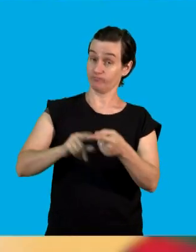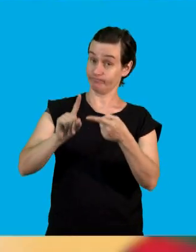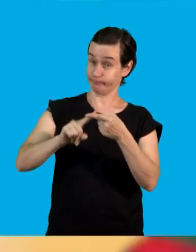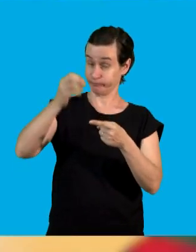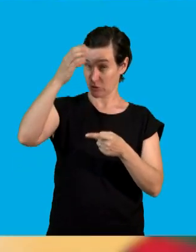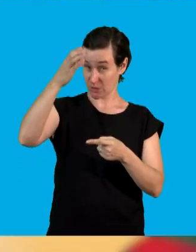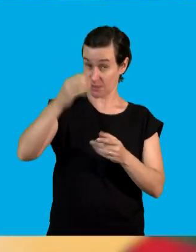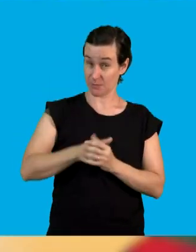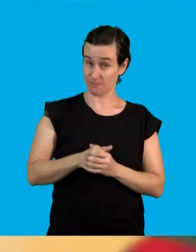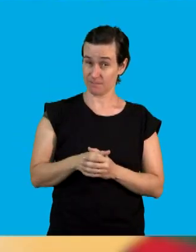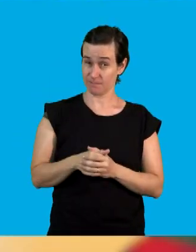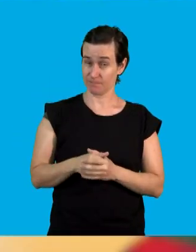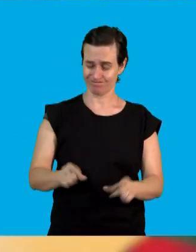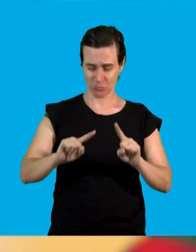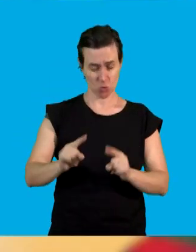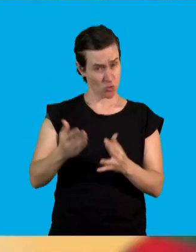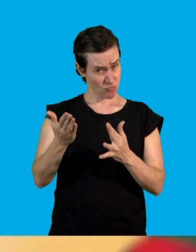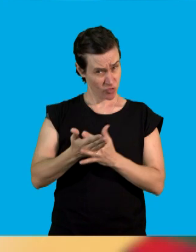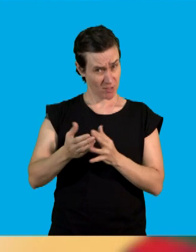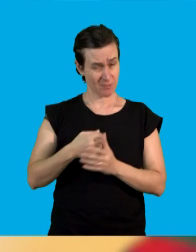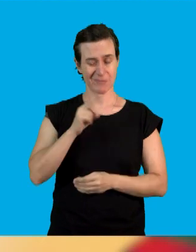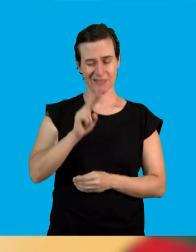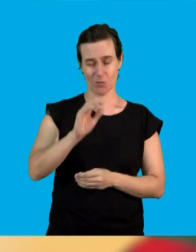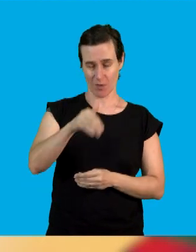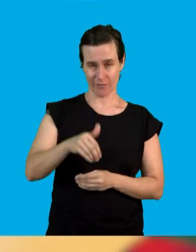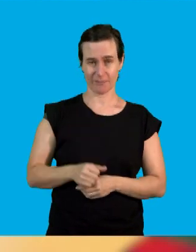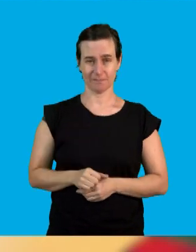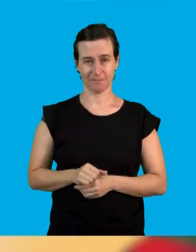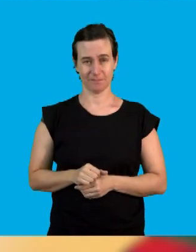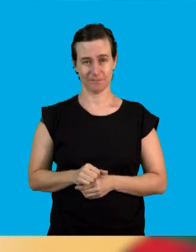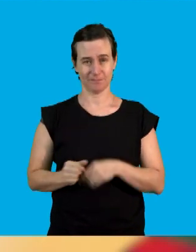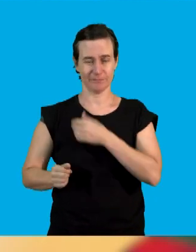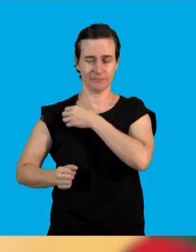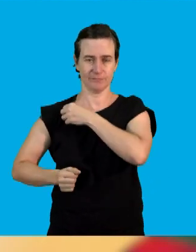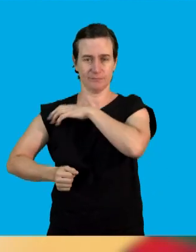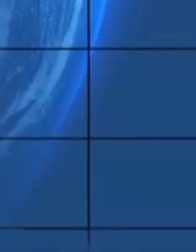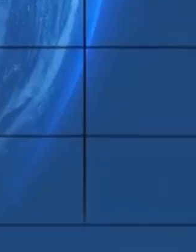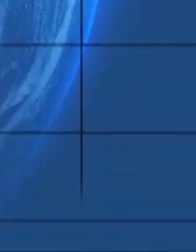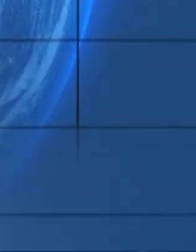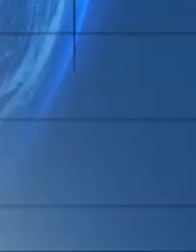now start with our first concept, we're just going to quickly go for a short break, and I will see you just after this.